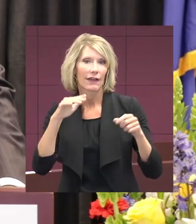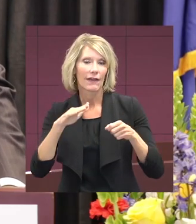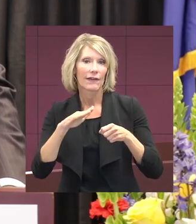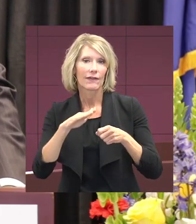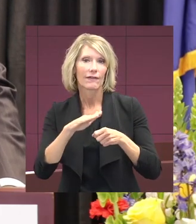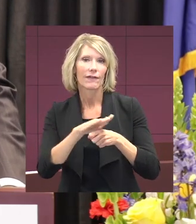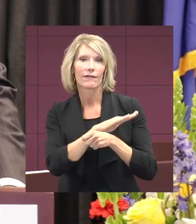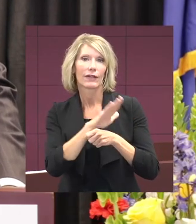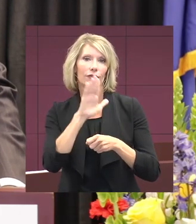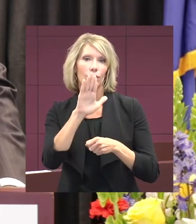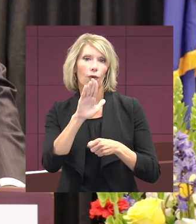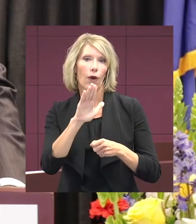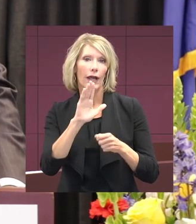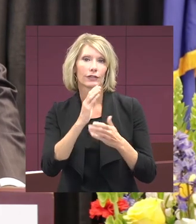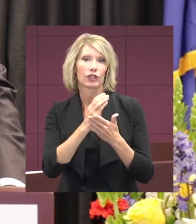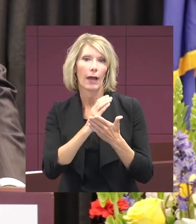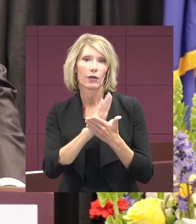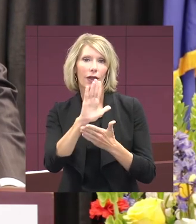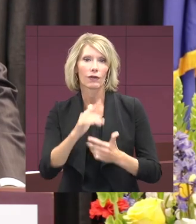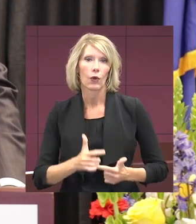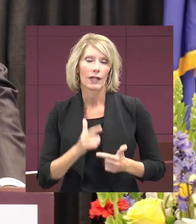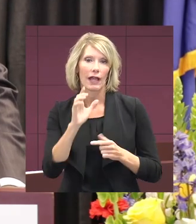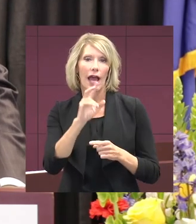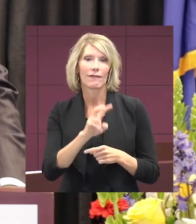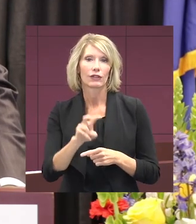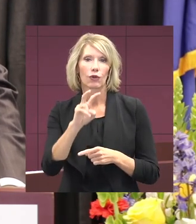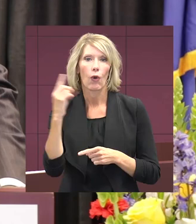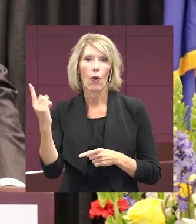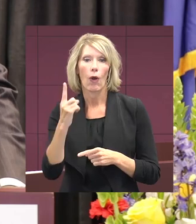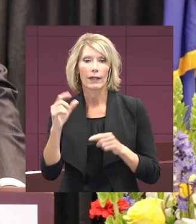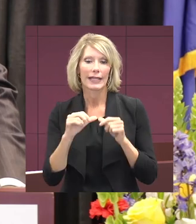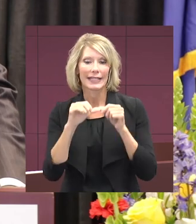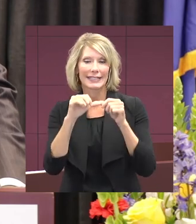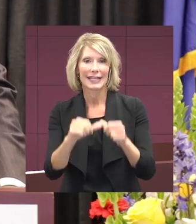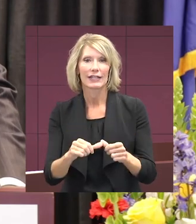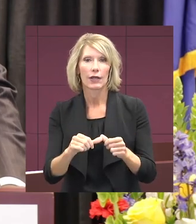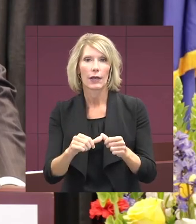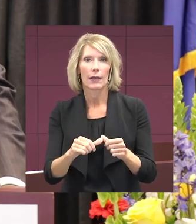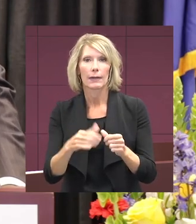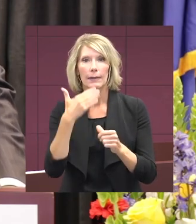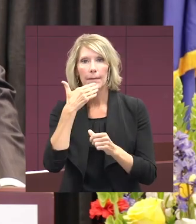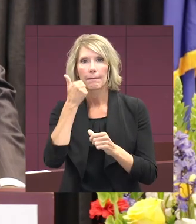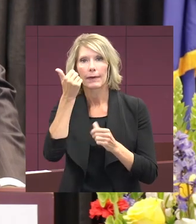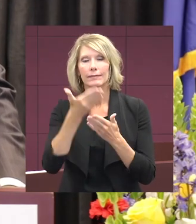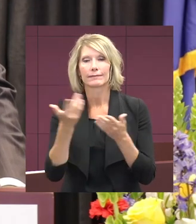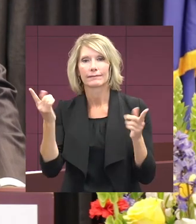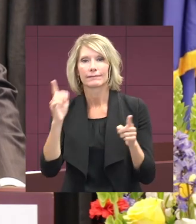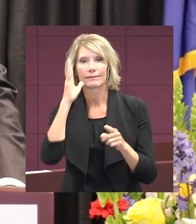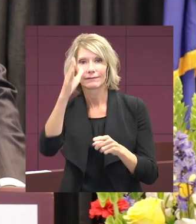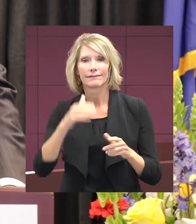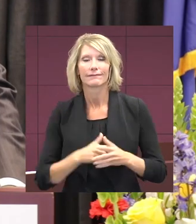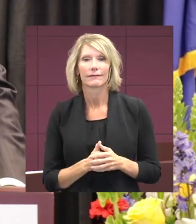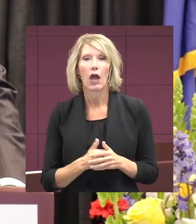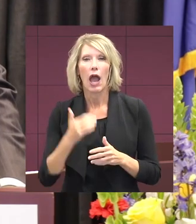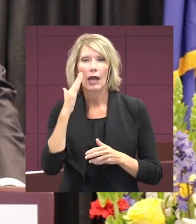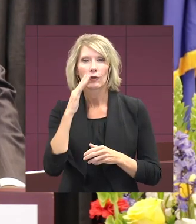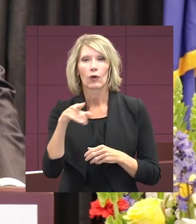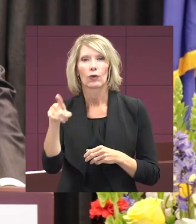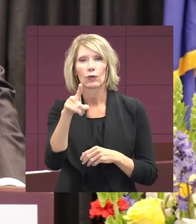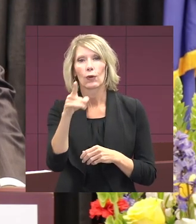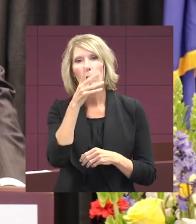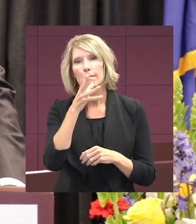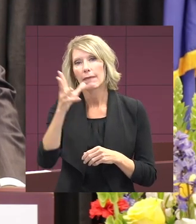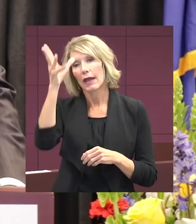fulfilled a chapter of your life journey, only to continue to even greater heights. I know you